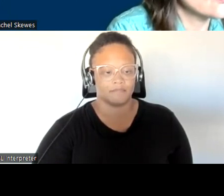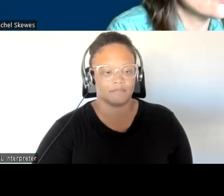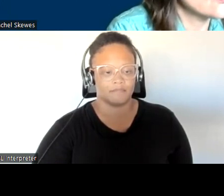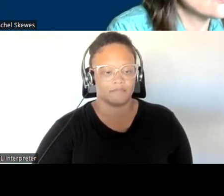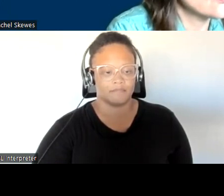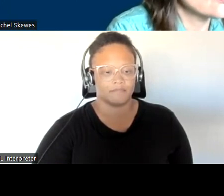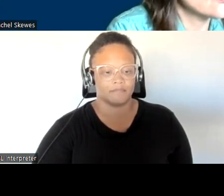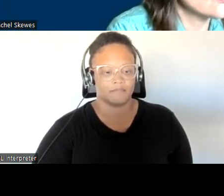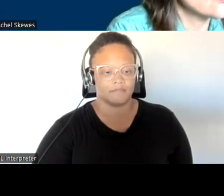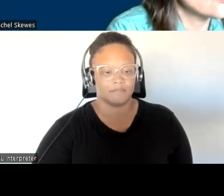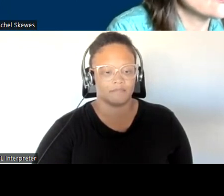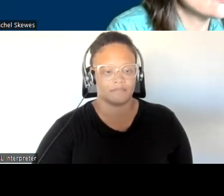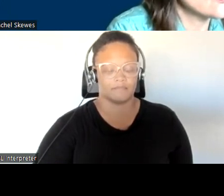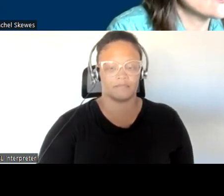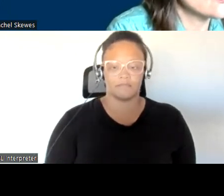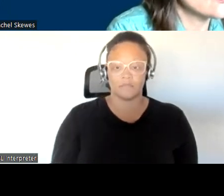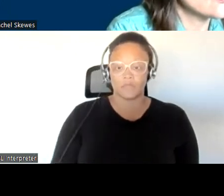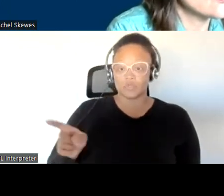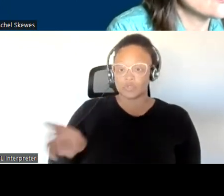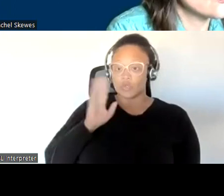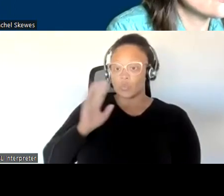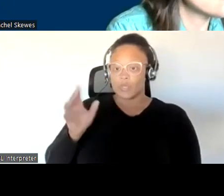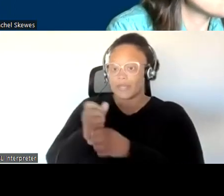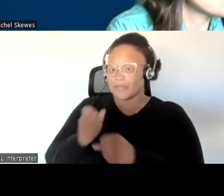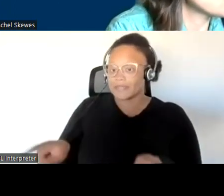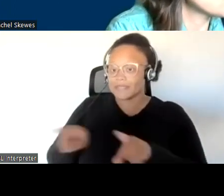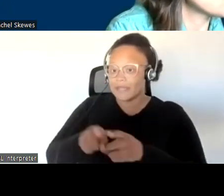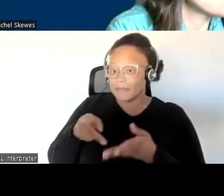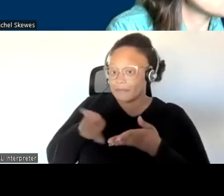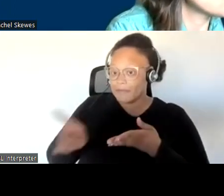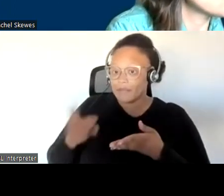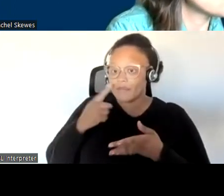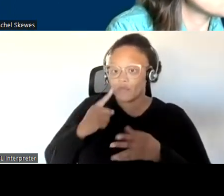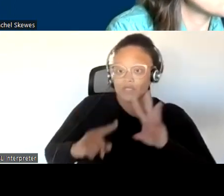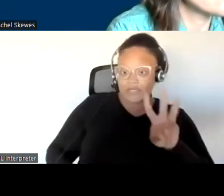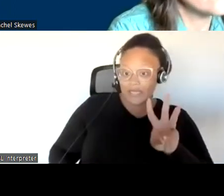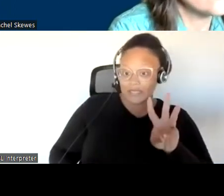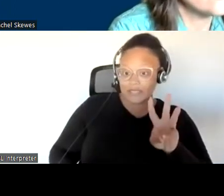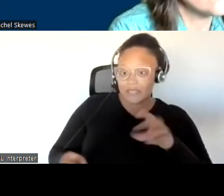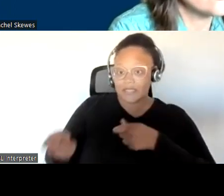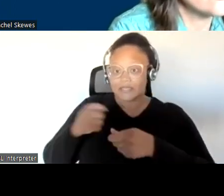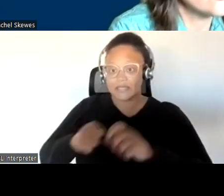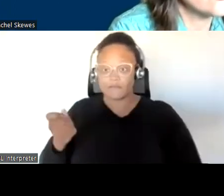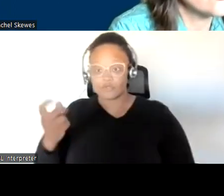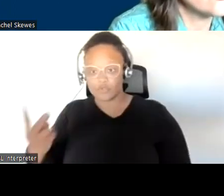tengo 12. so she'll get the same payment for 6 versus the 12 children she's caring for